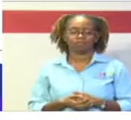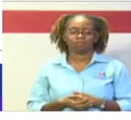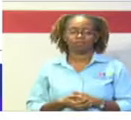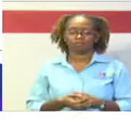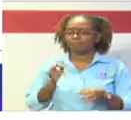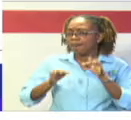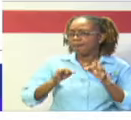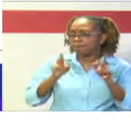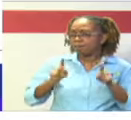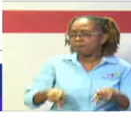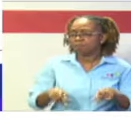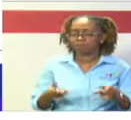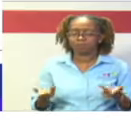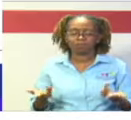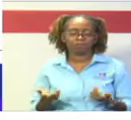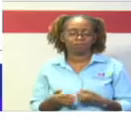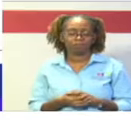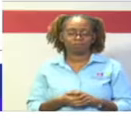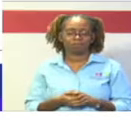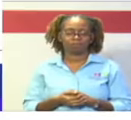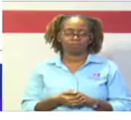contributing to the spread of the virus?